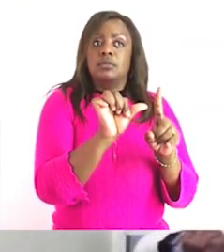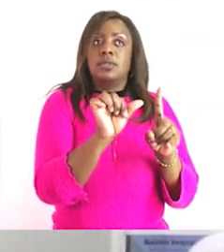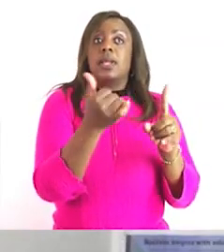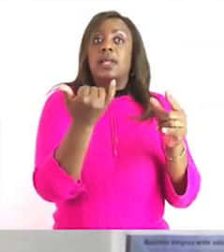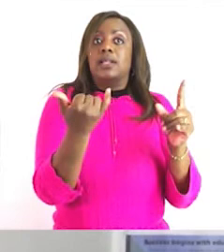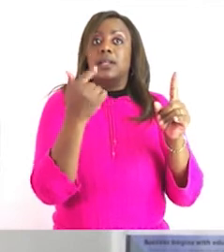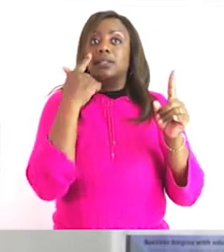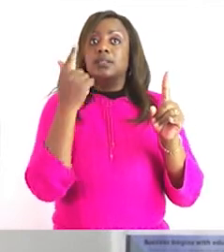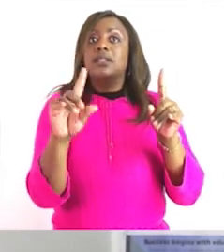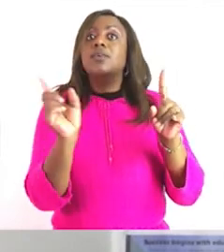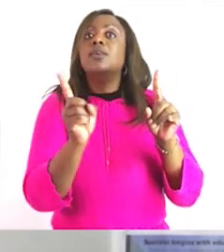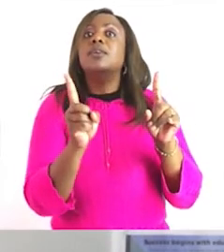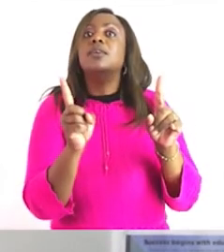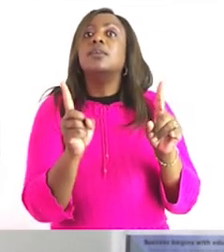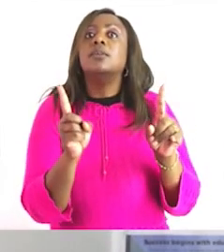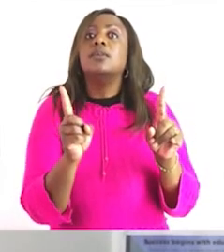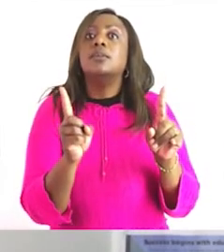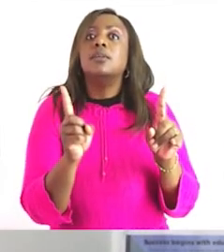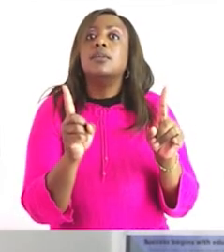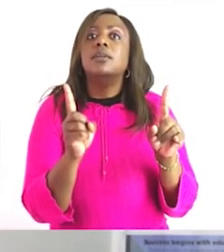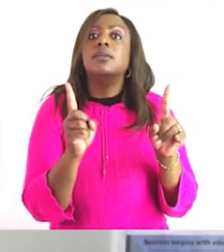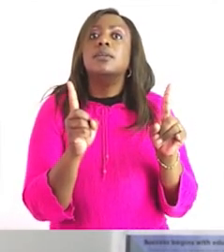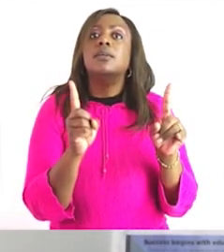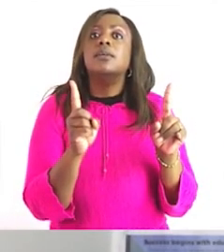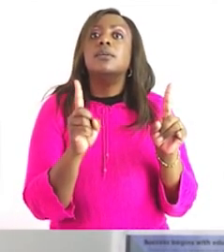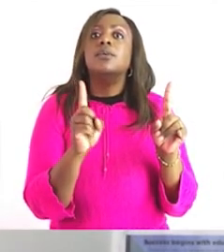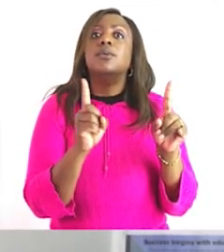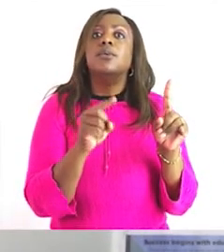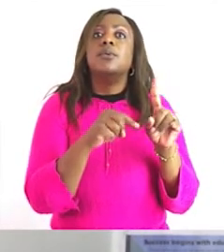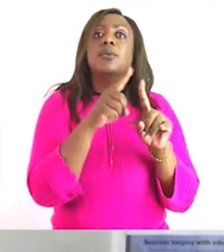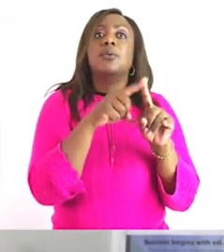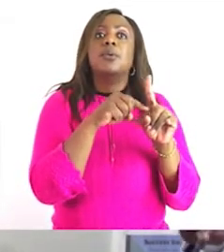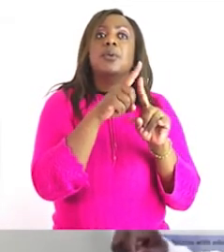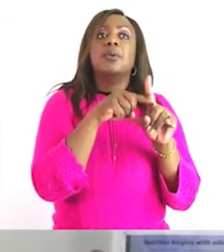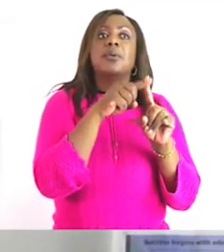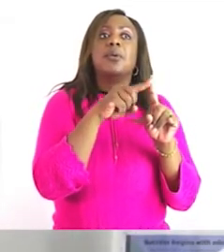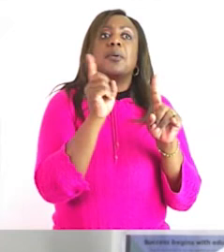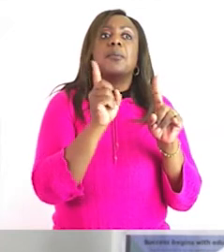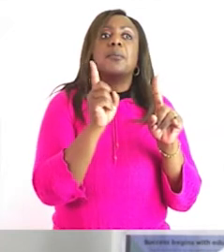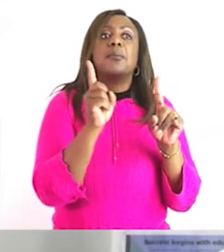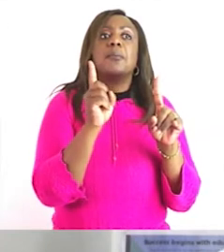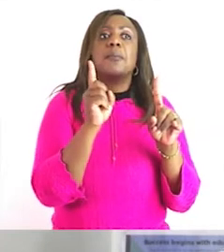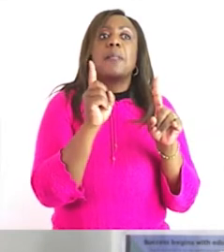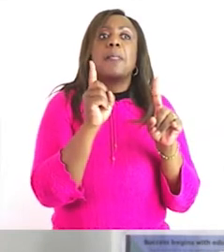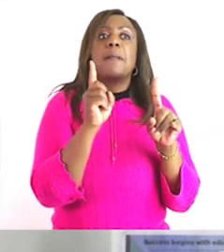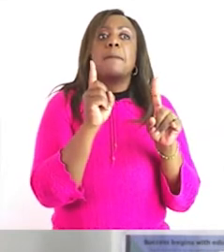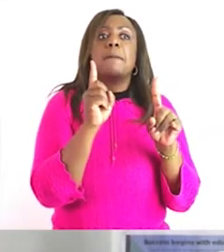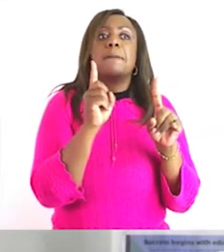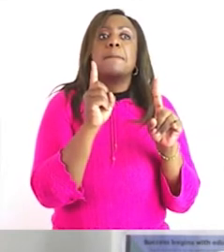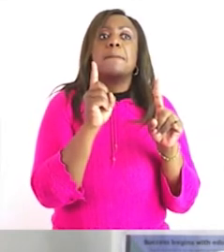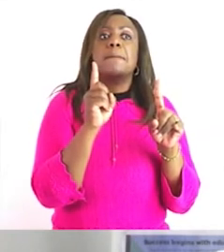okay, take the reading. It's moving, it's moving. The time you take,